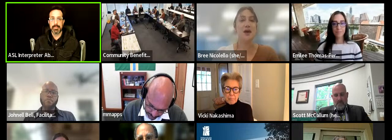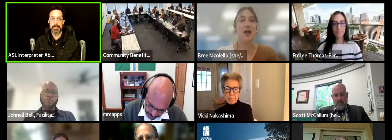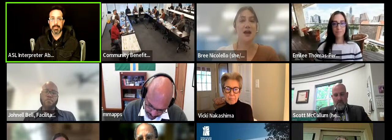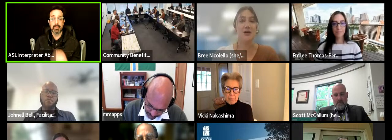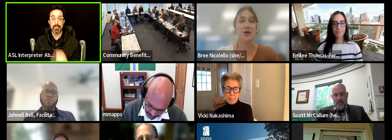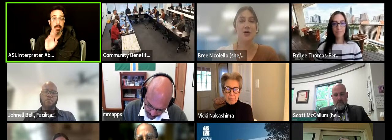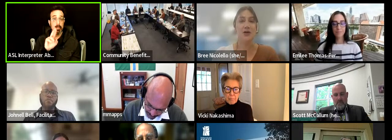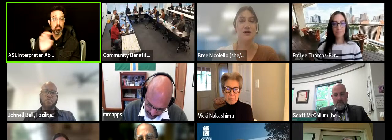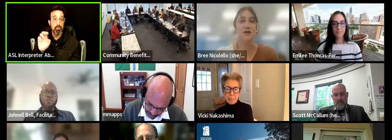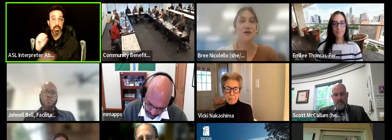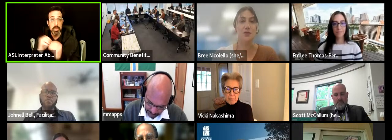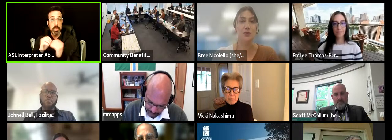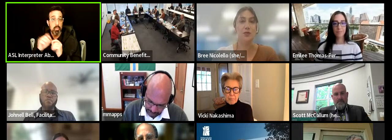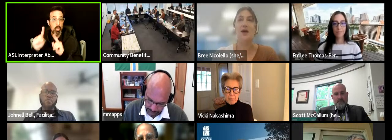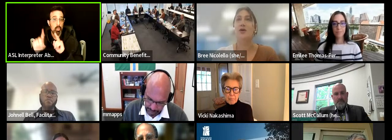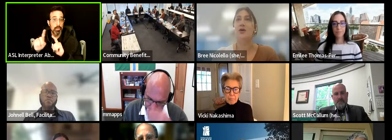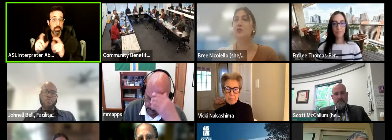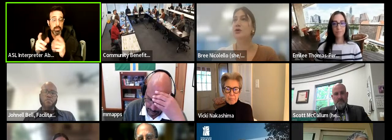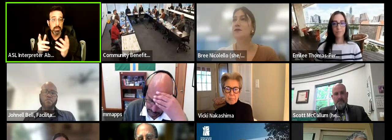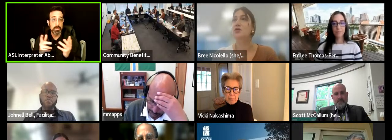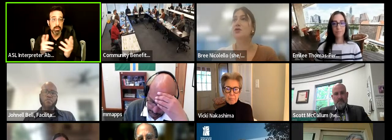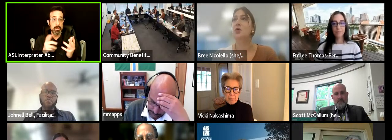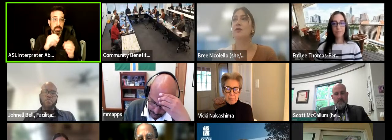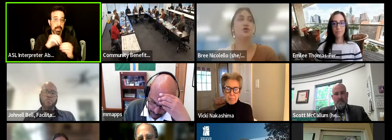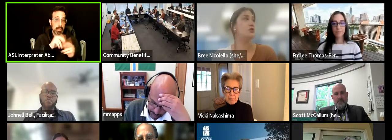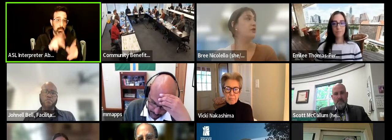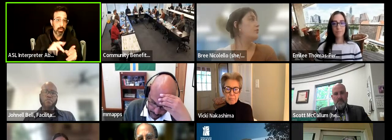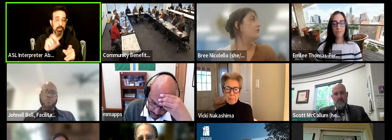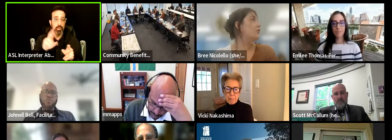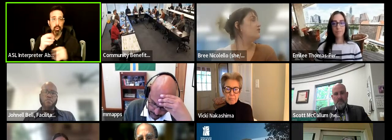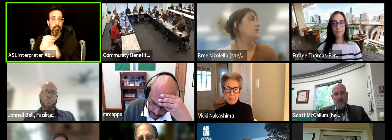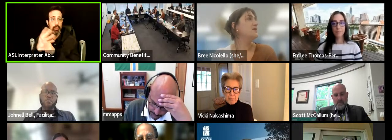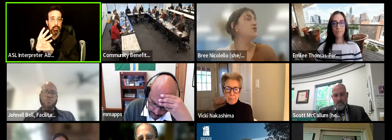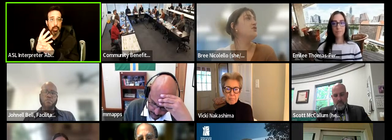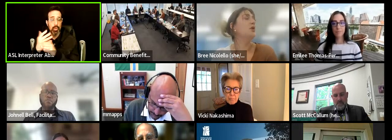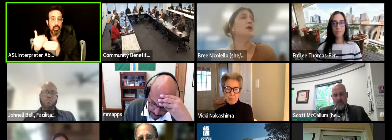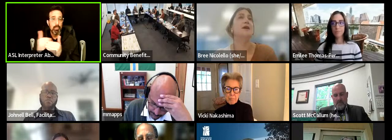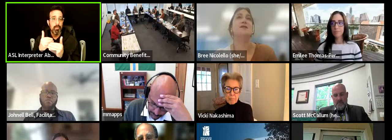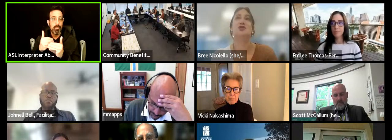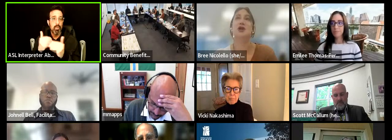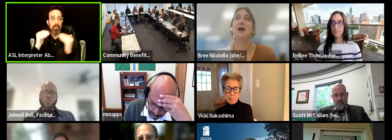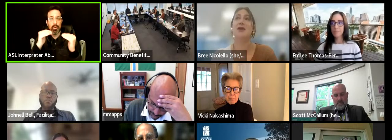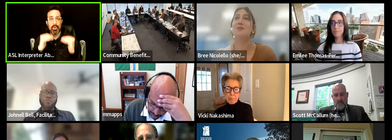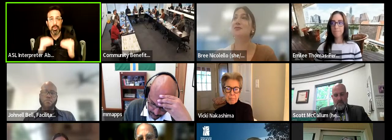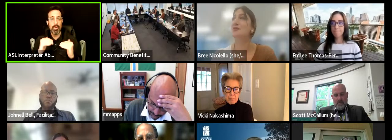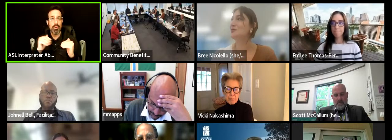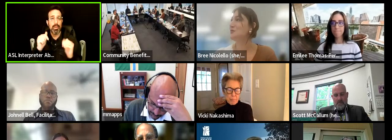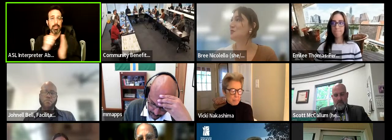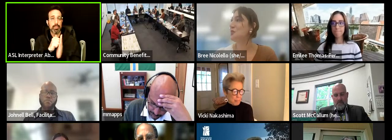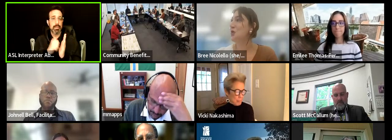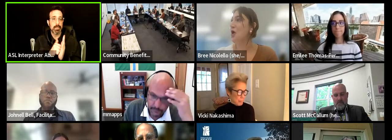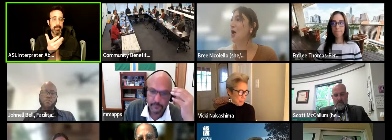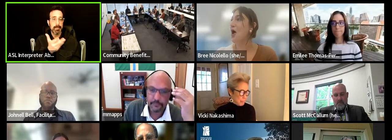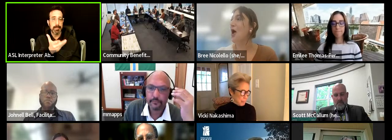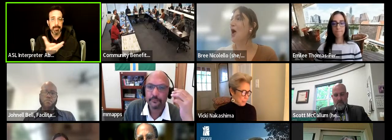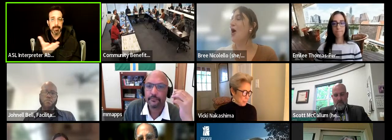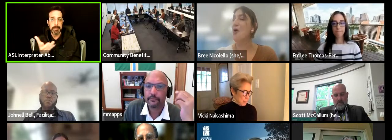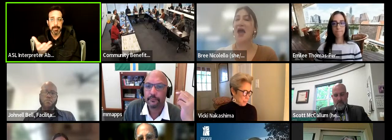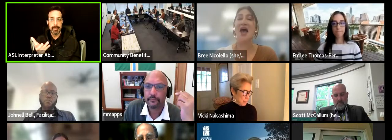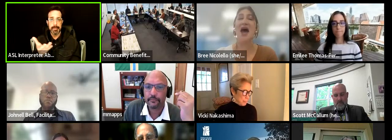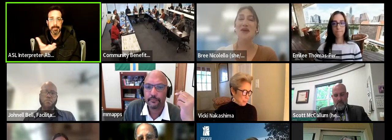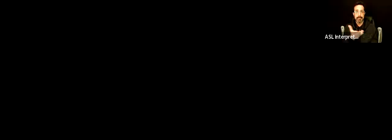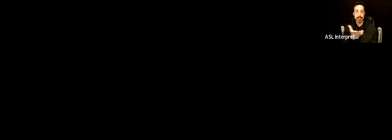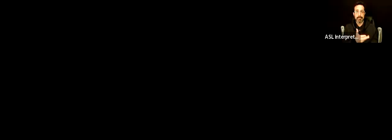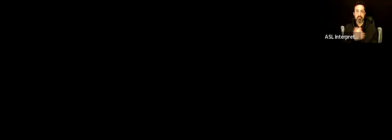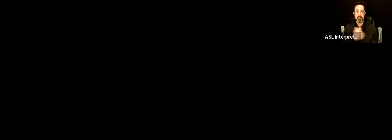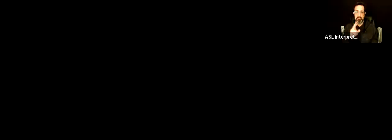Do we have any other questions in the room, either in person or virtually, before we transition to our next agenda item?